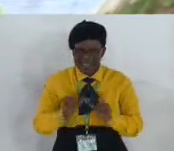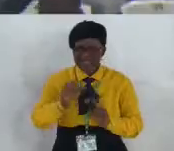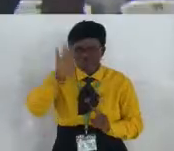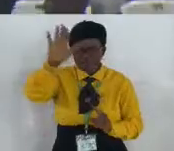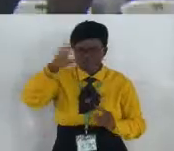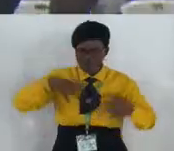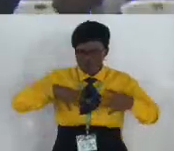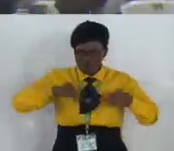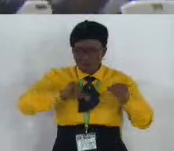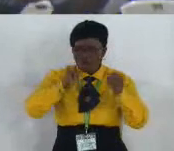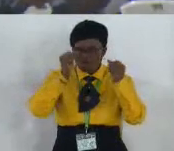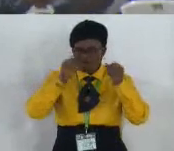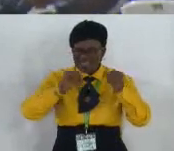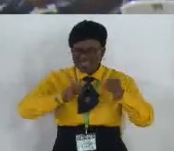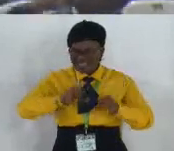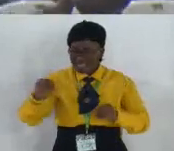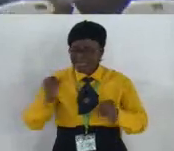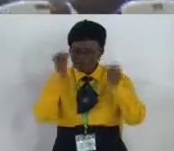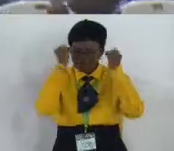manifest.